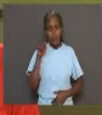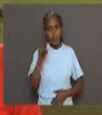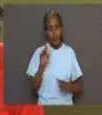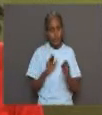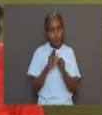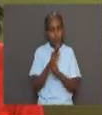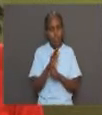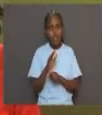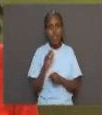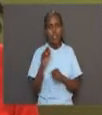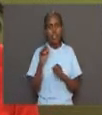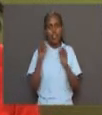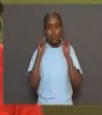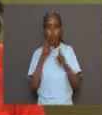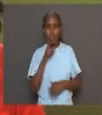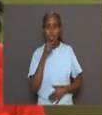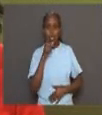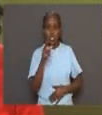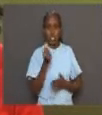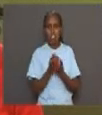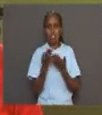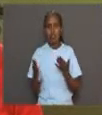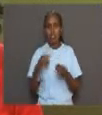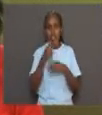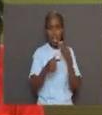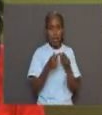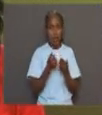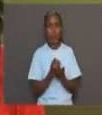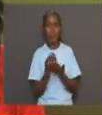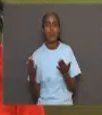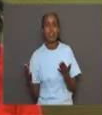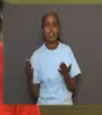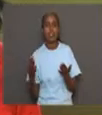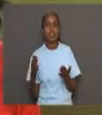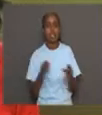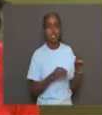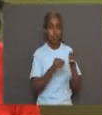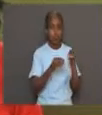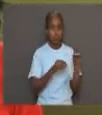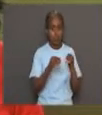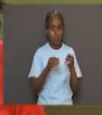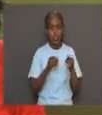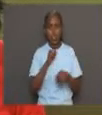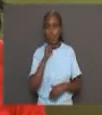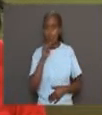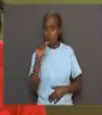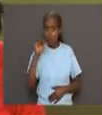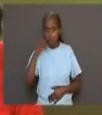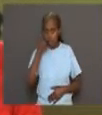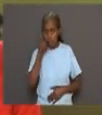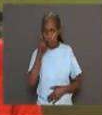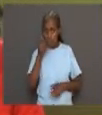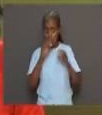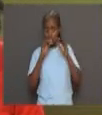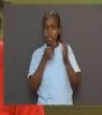quite understand something about particles in motion, do not be afraid to